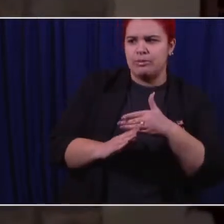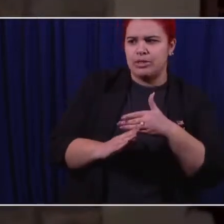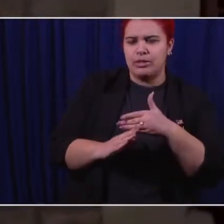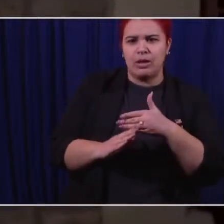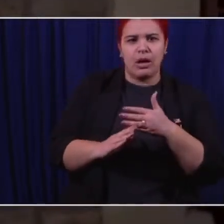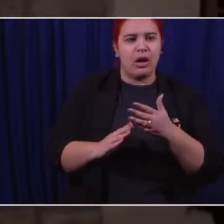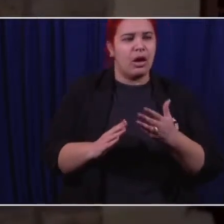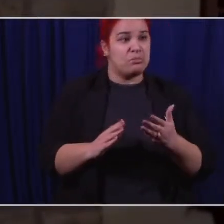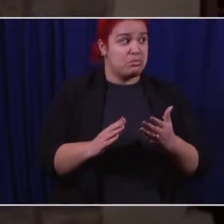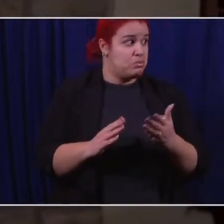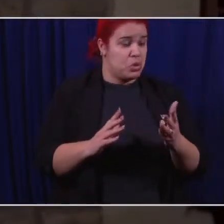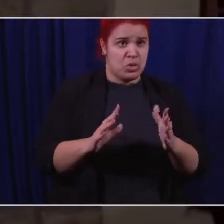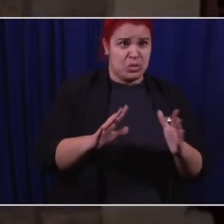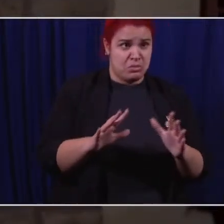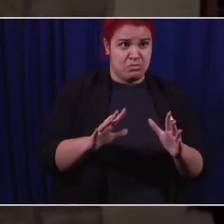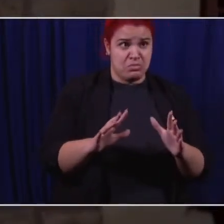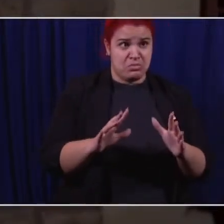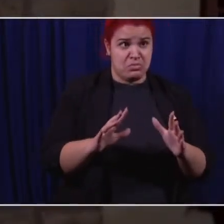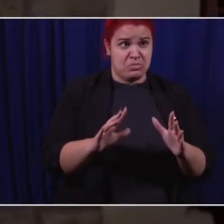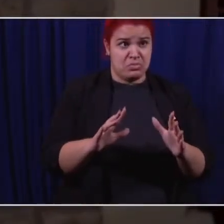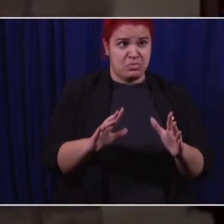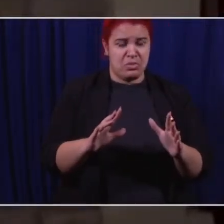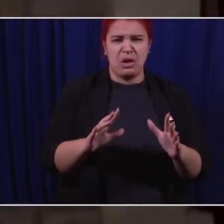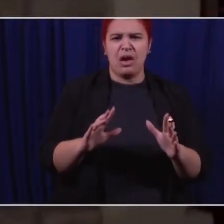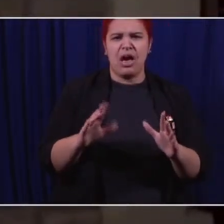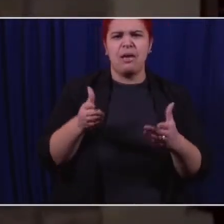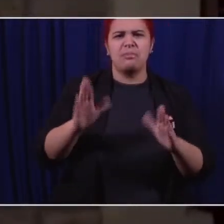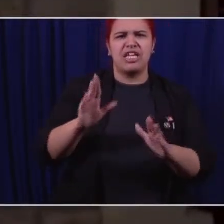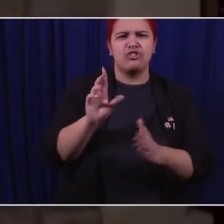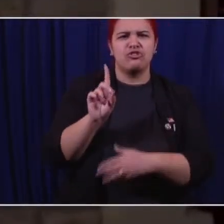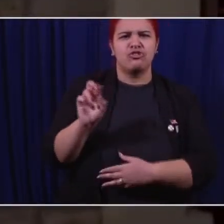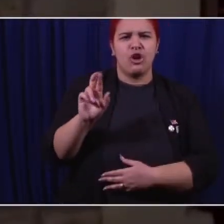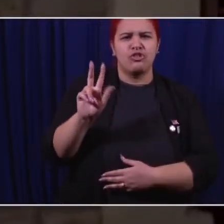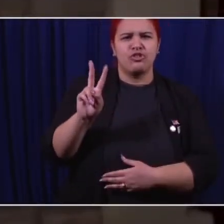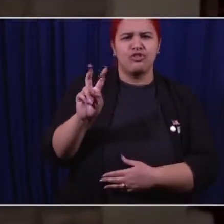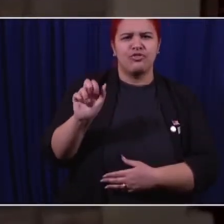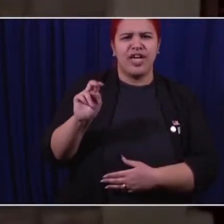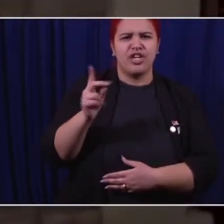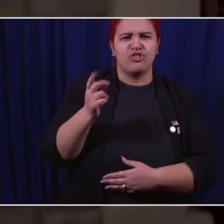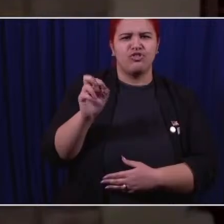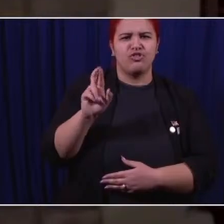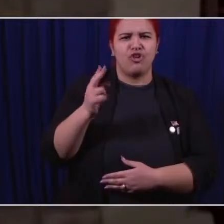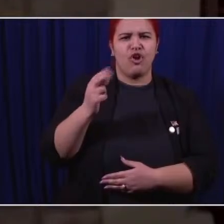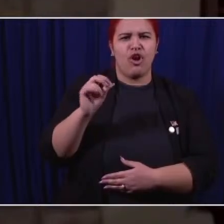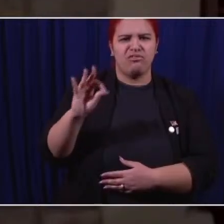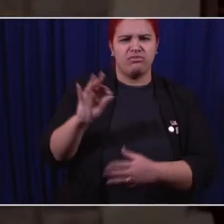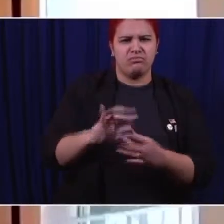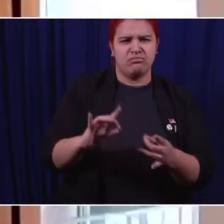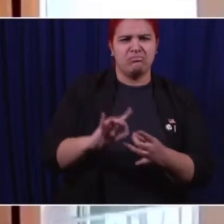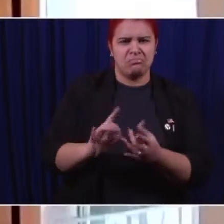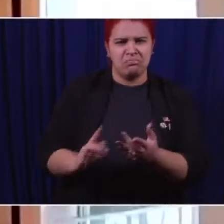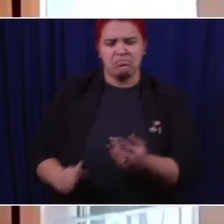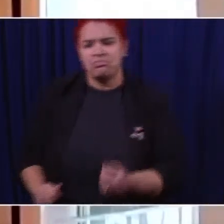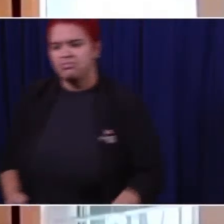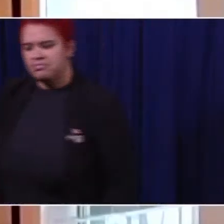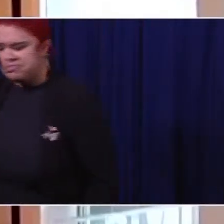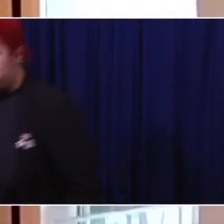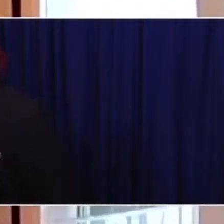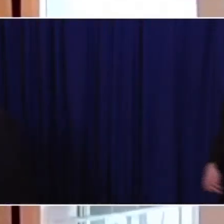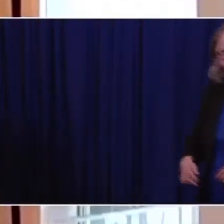Yeah, Governor, let Dr. Vanderhoff answer that. Okay. Yes, thank